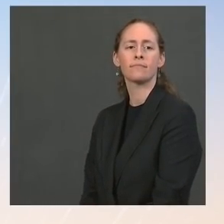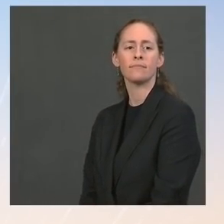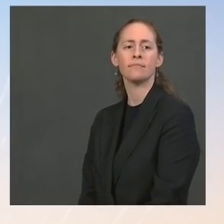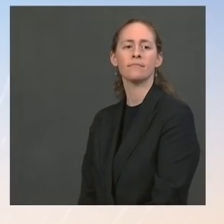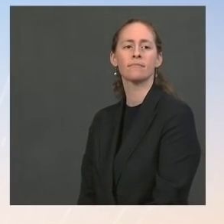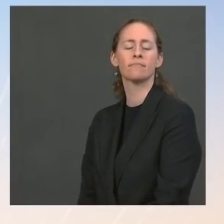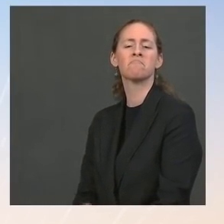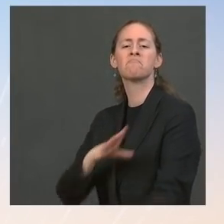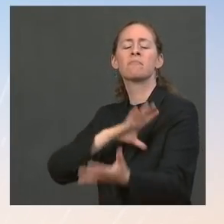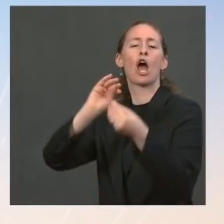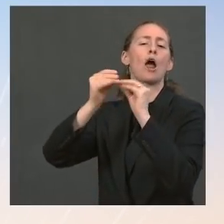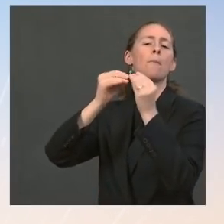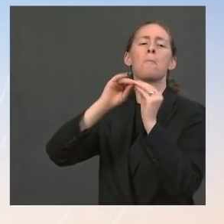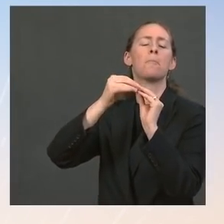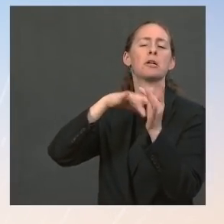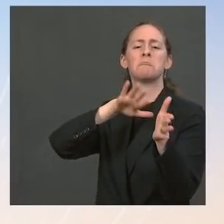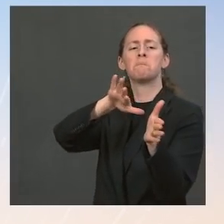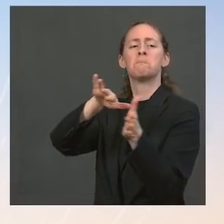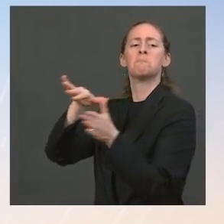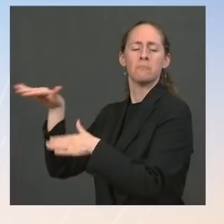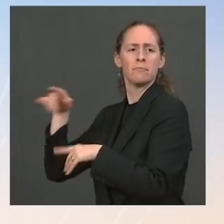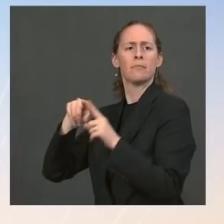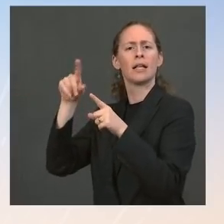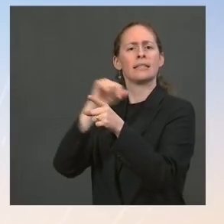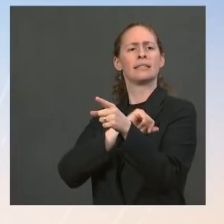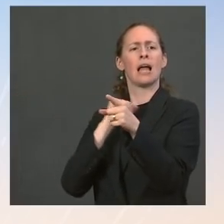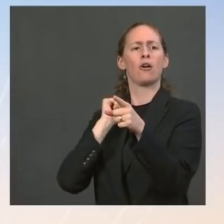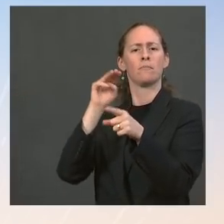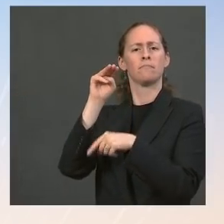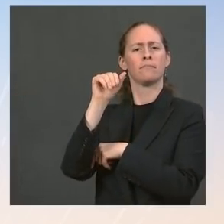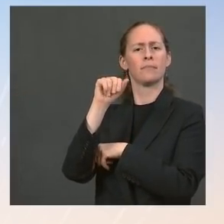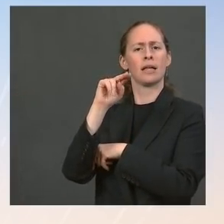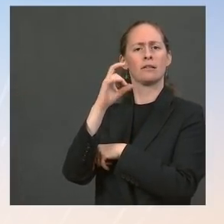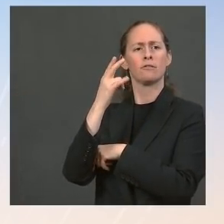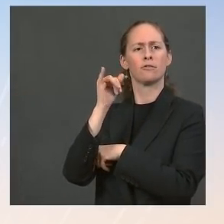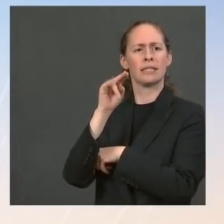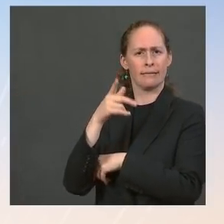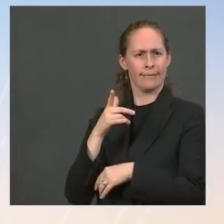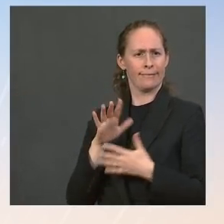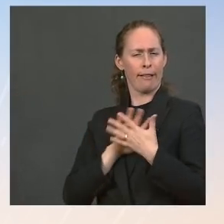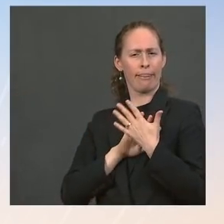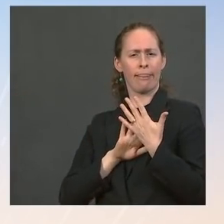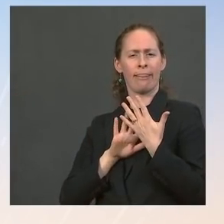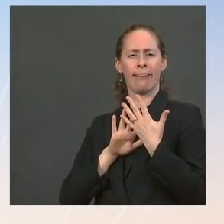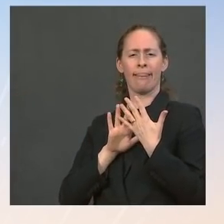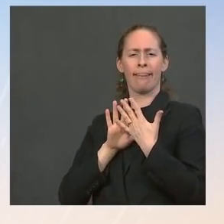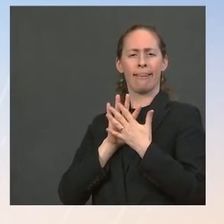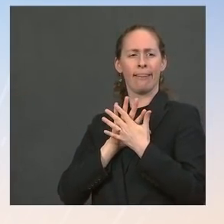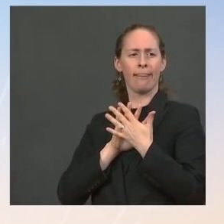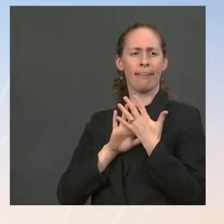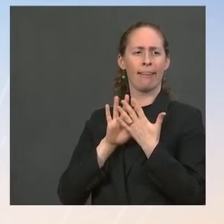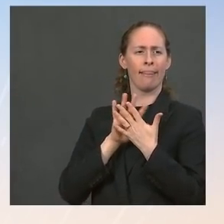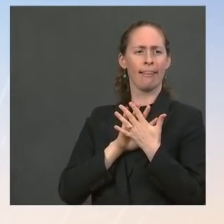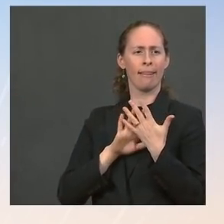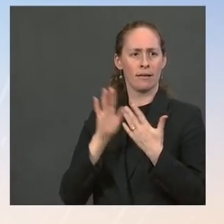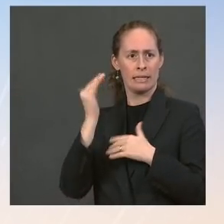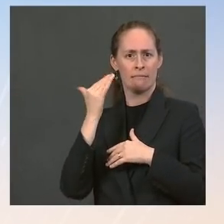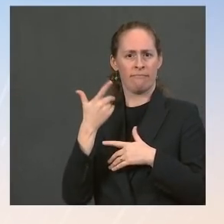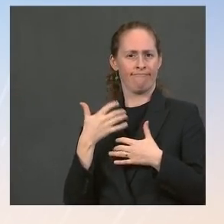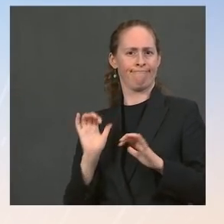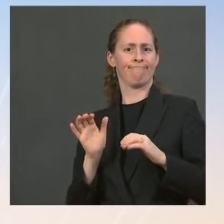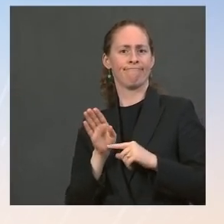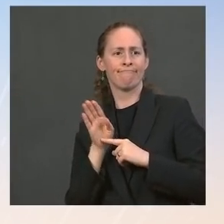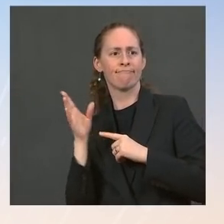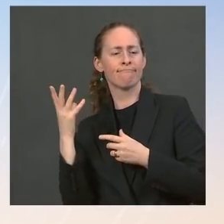Manchin and Sinema have been very opaque about what it is they want and do not want in this reconciliation bill. Without